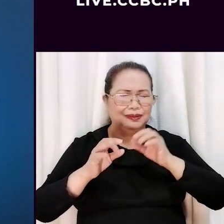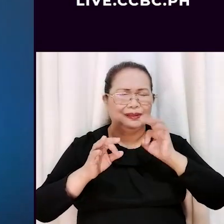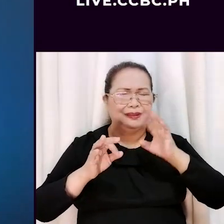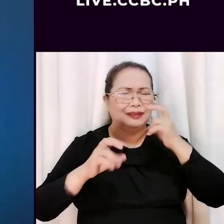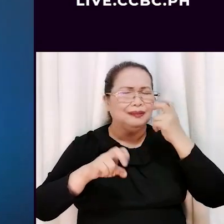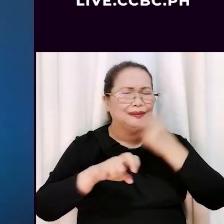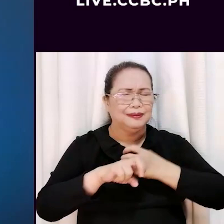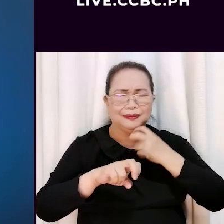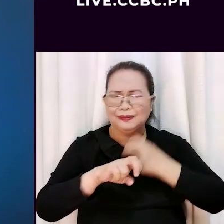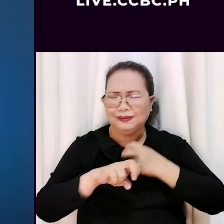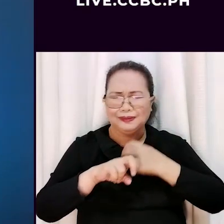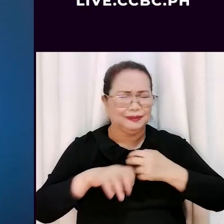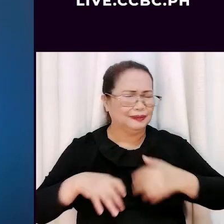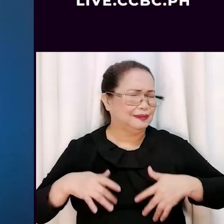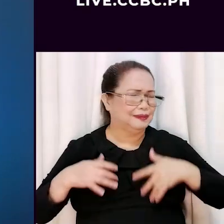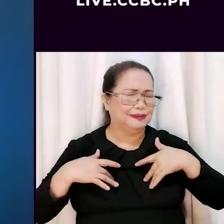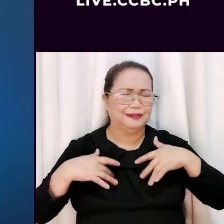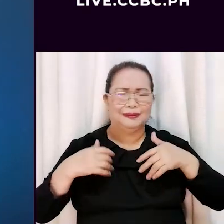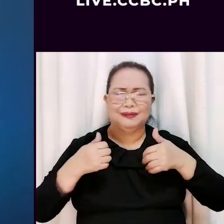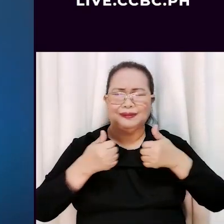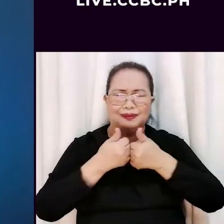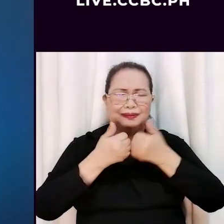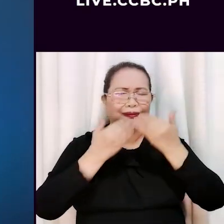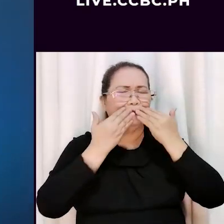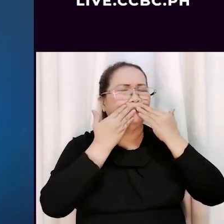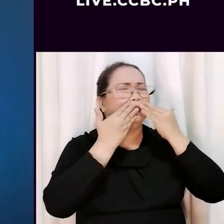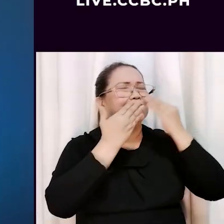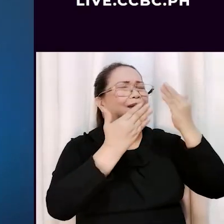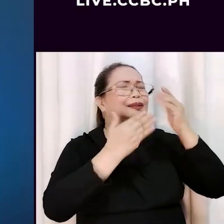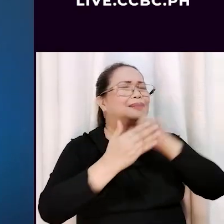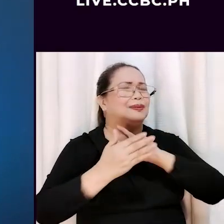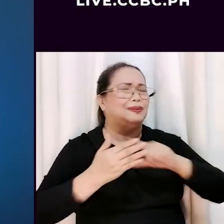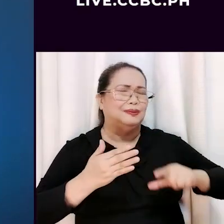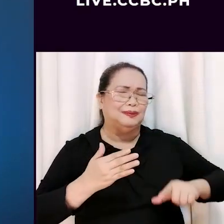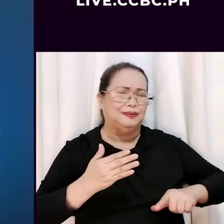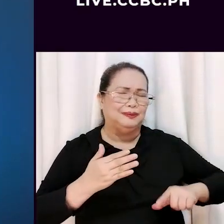difficulties, and the challenge. Thank you.